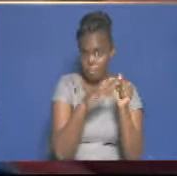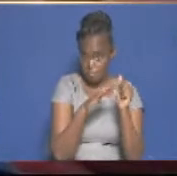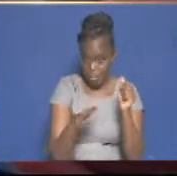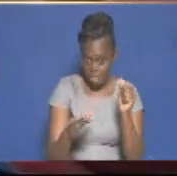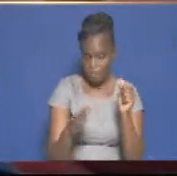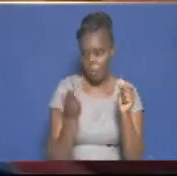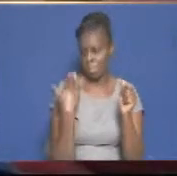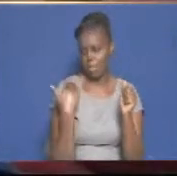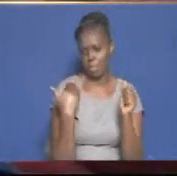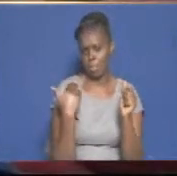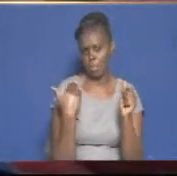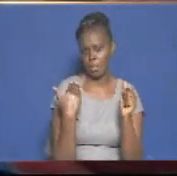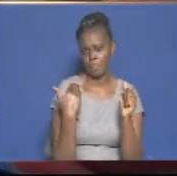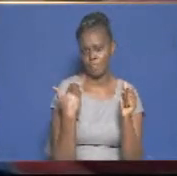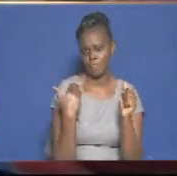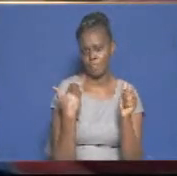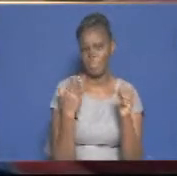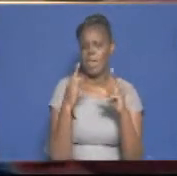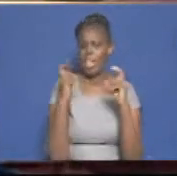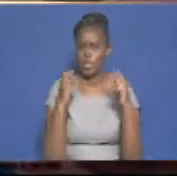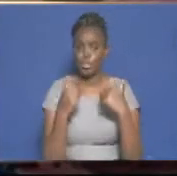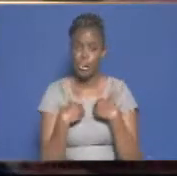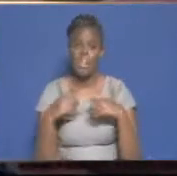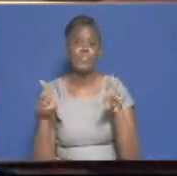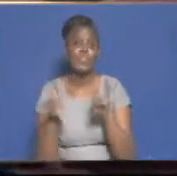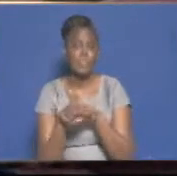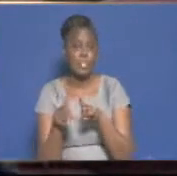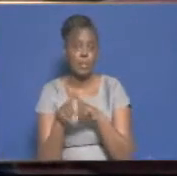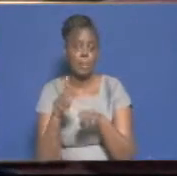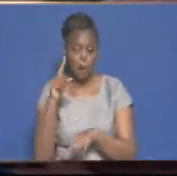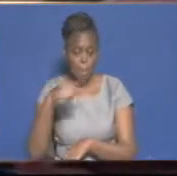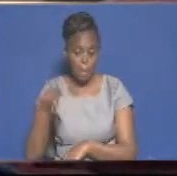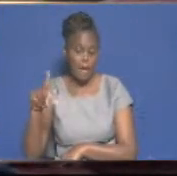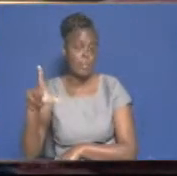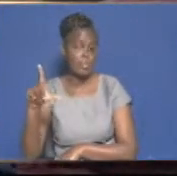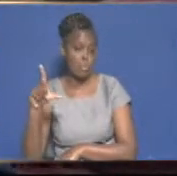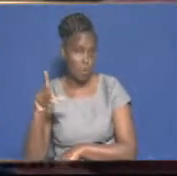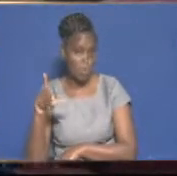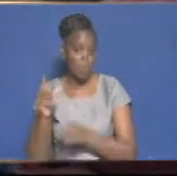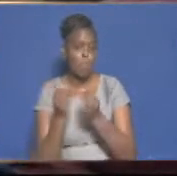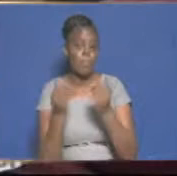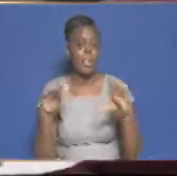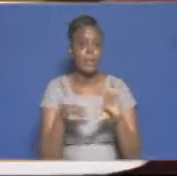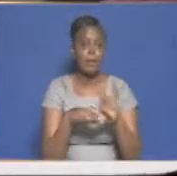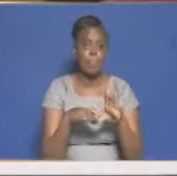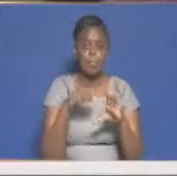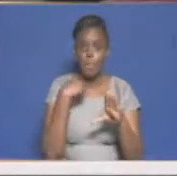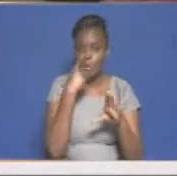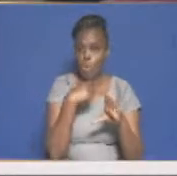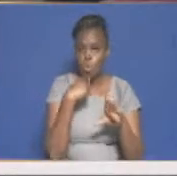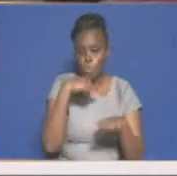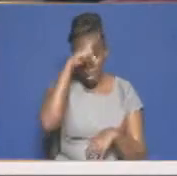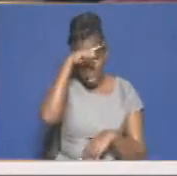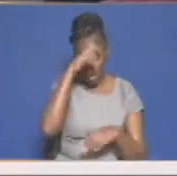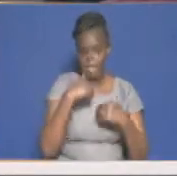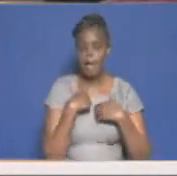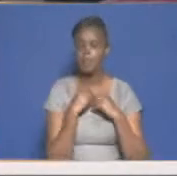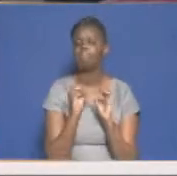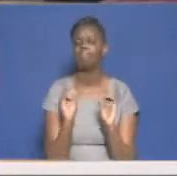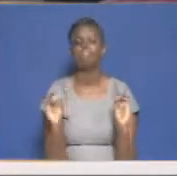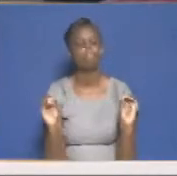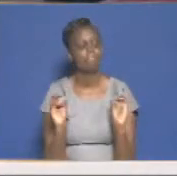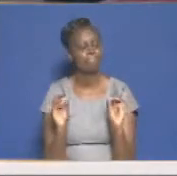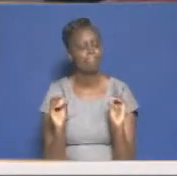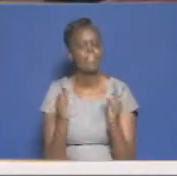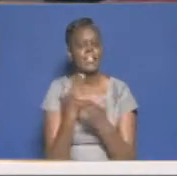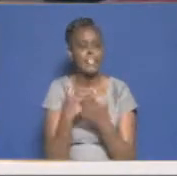others, and this was an issue. We passed the law, but there's so many members who lacked the degree at that time, quite a